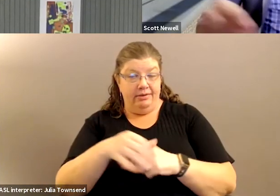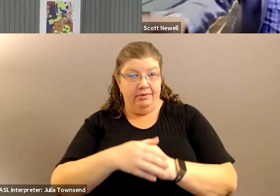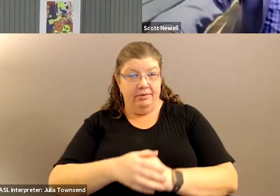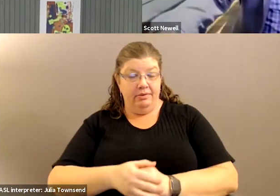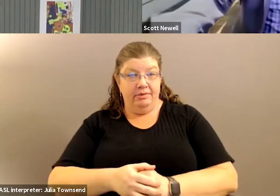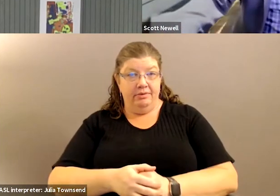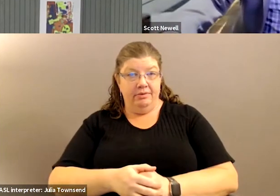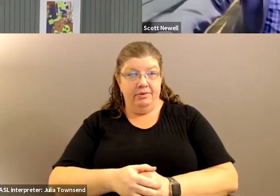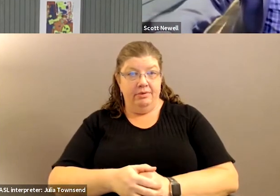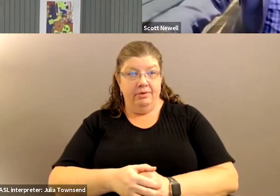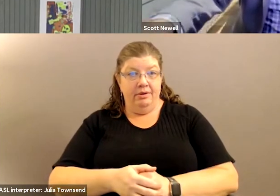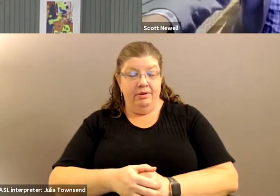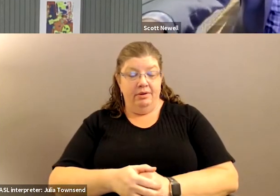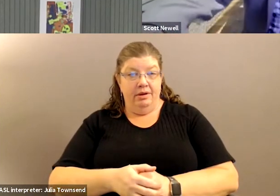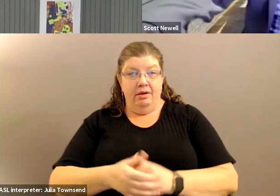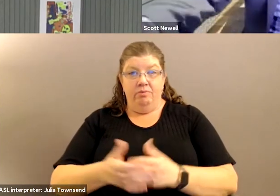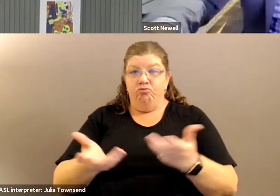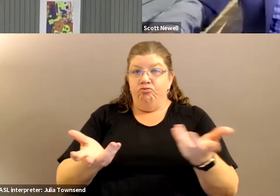neighbors